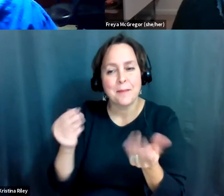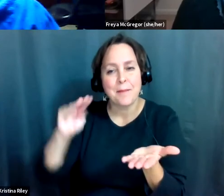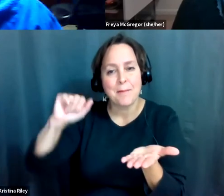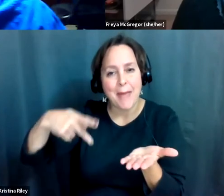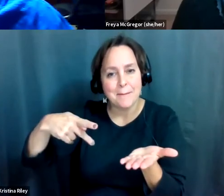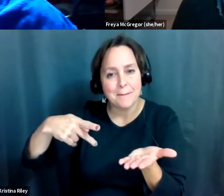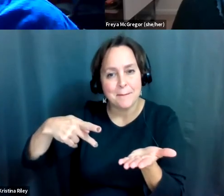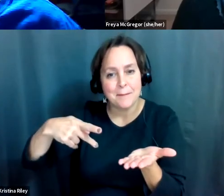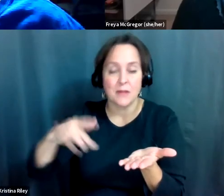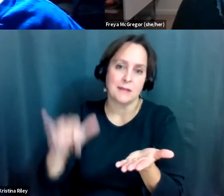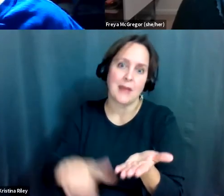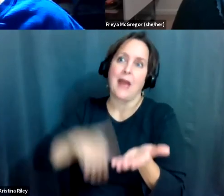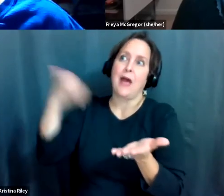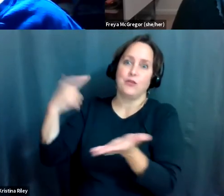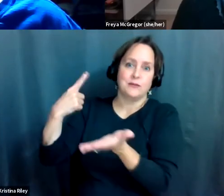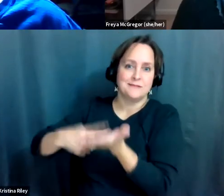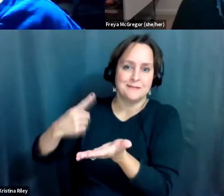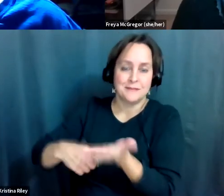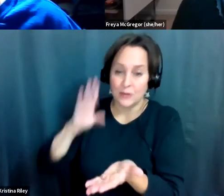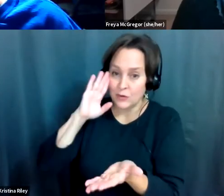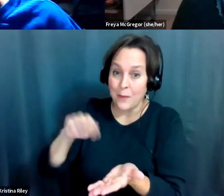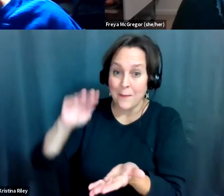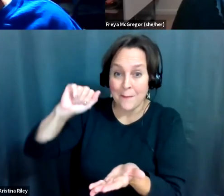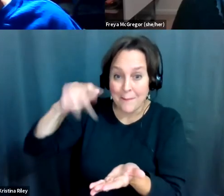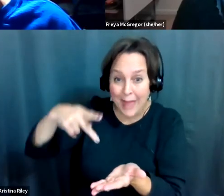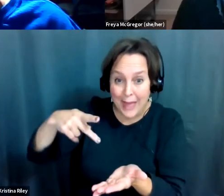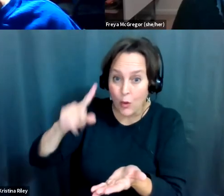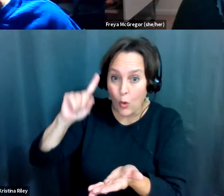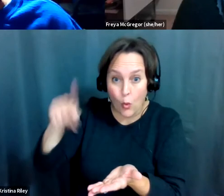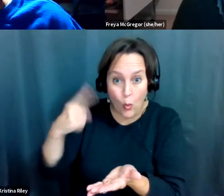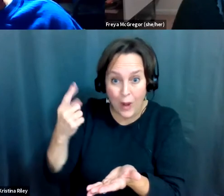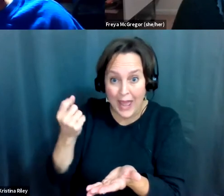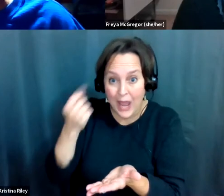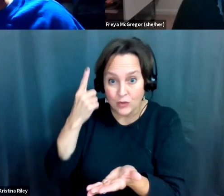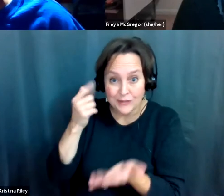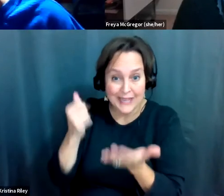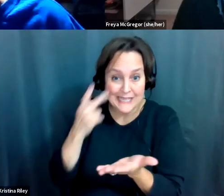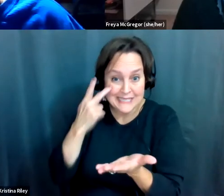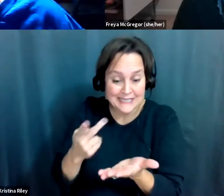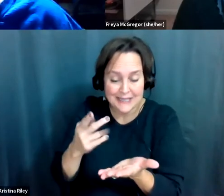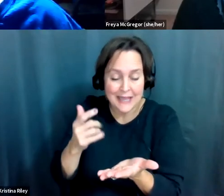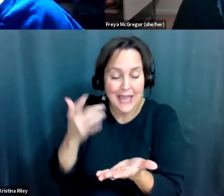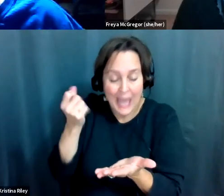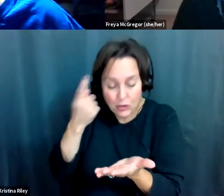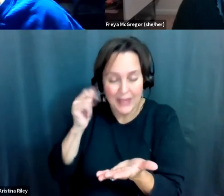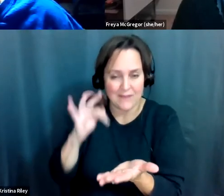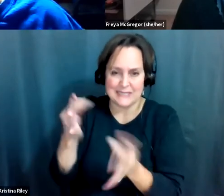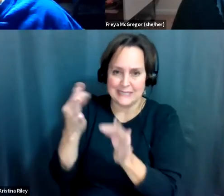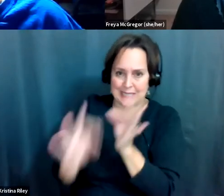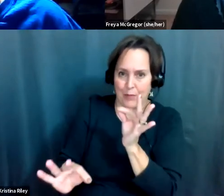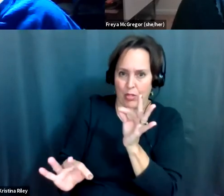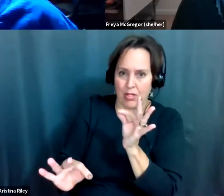conversation we could have about maps are only understandable to me if they're very simple, like something that a kindergartner might understand.